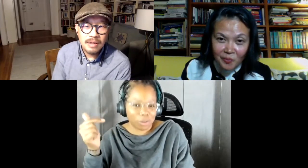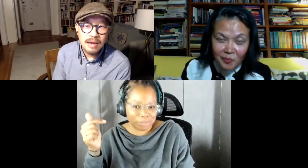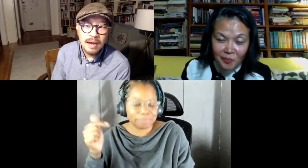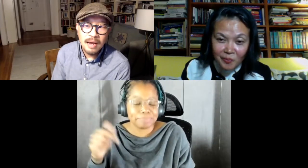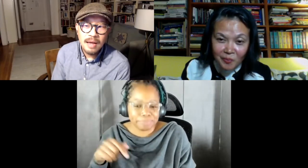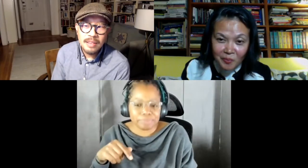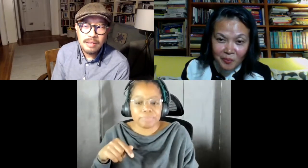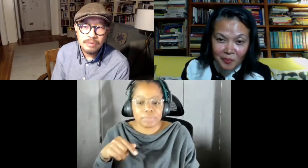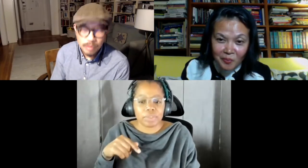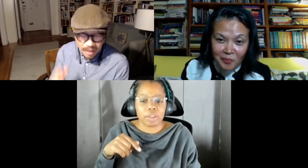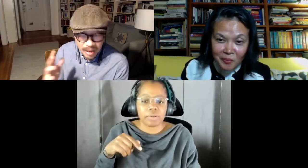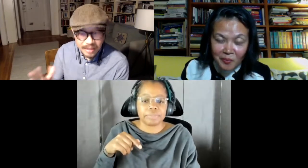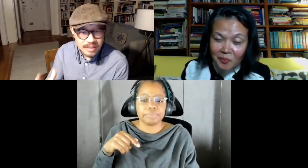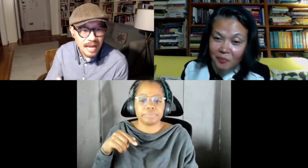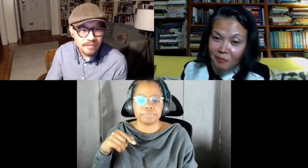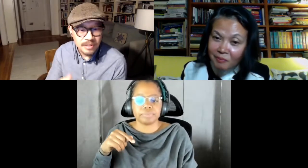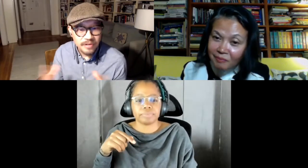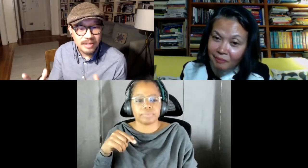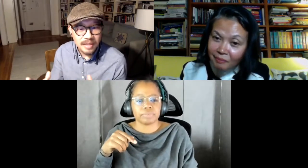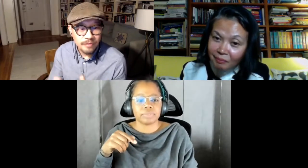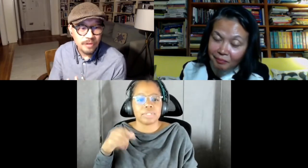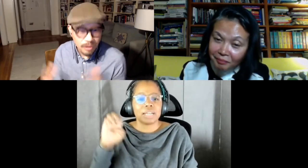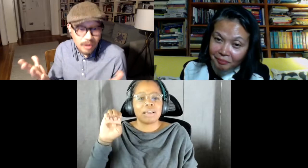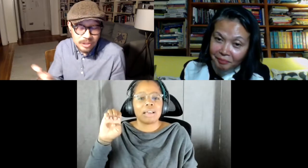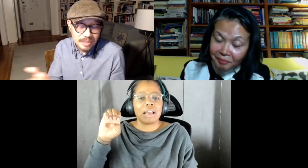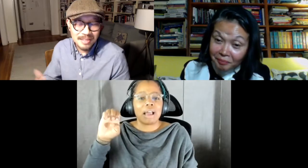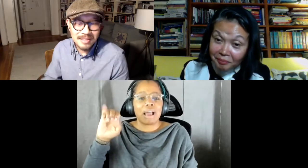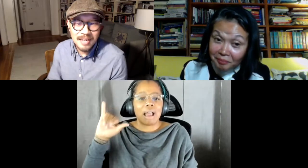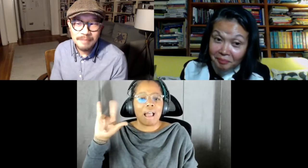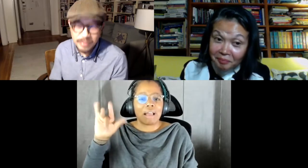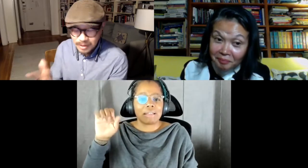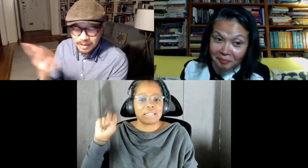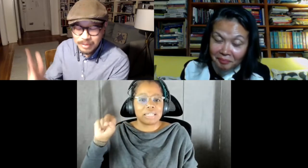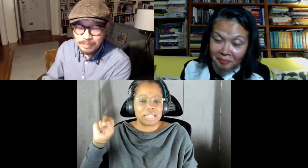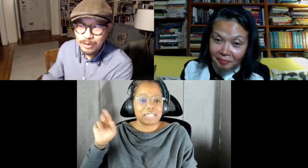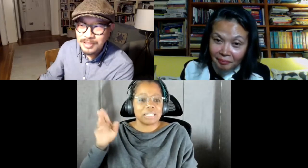And Eileen's going to have this event for the launch, just like